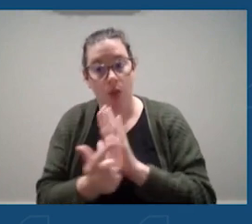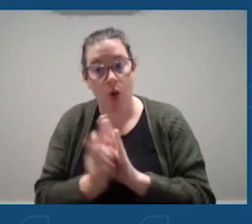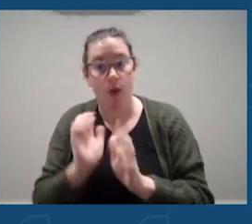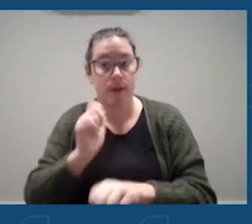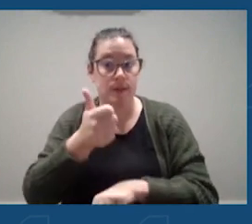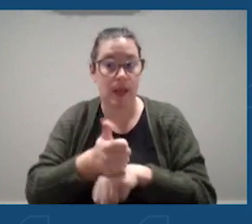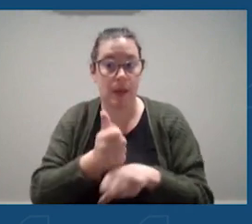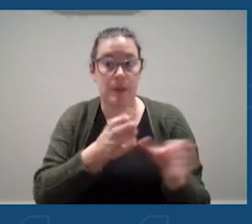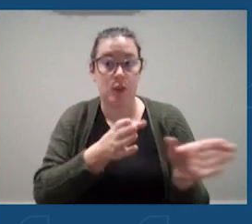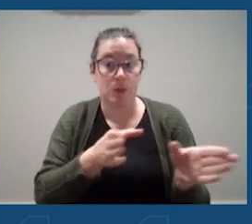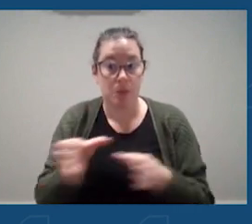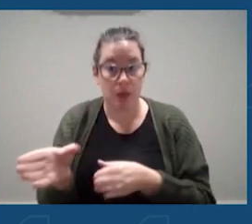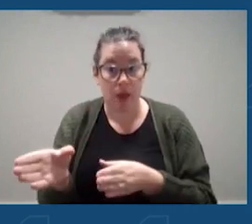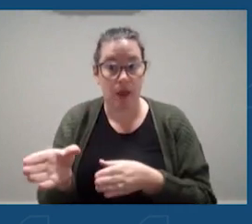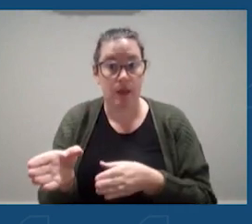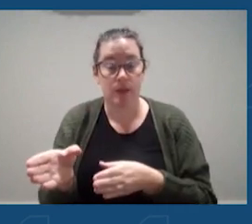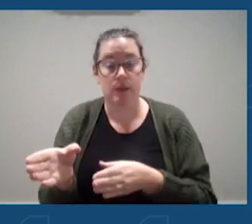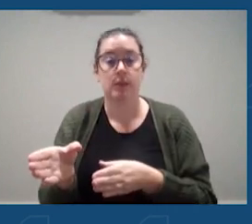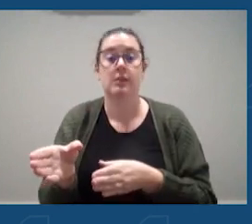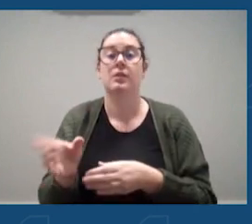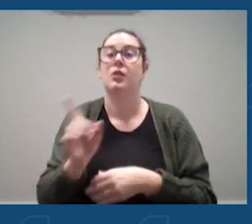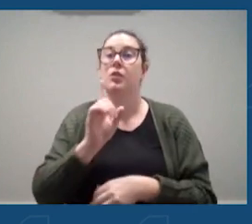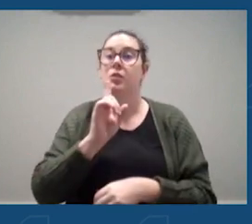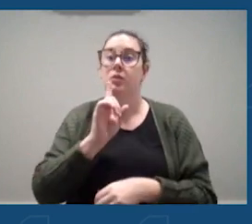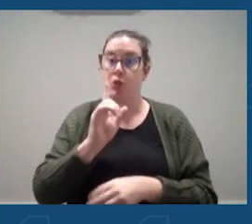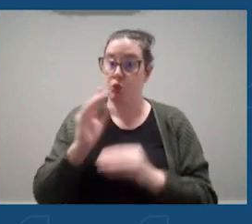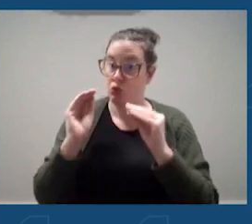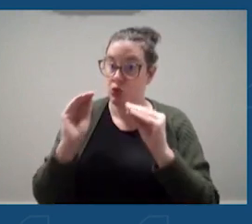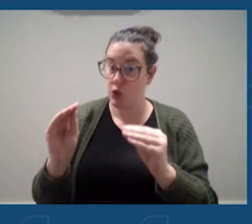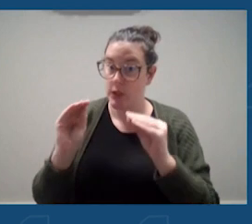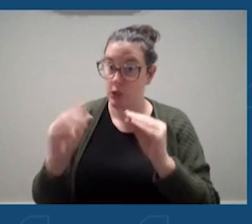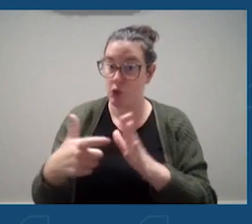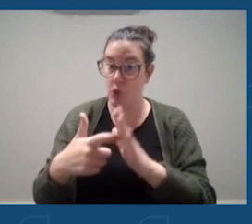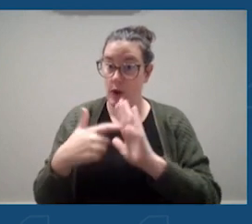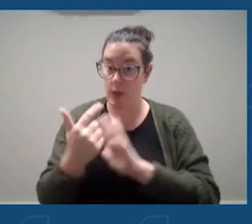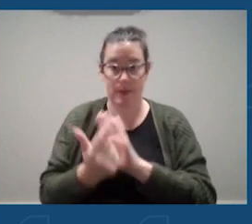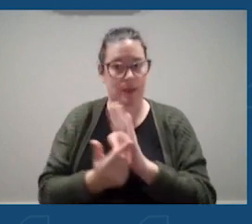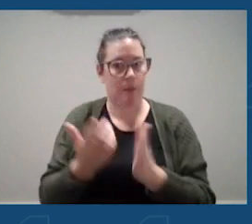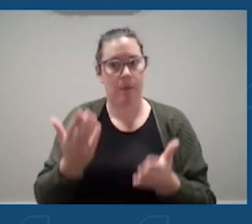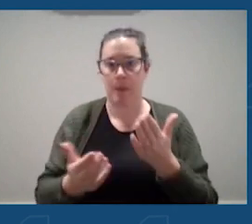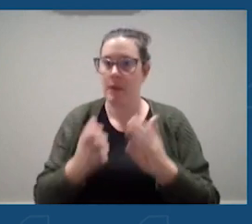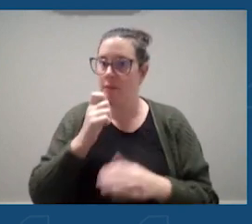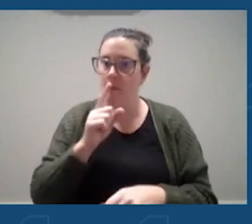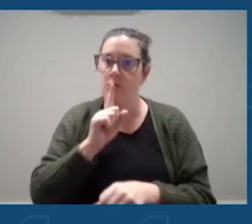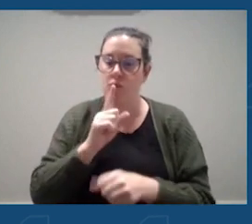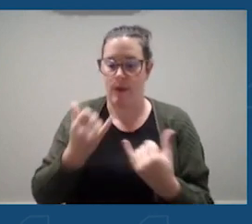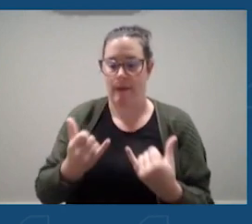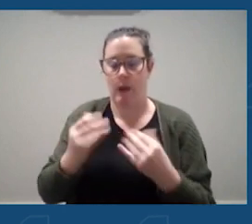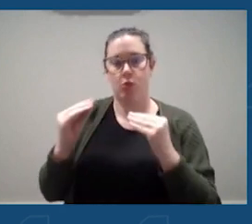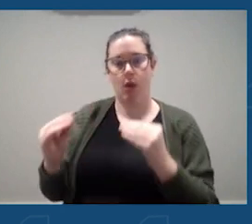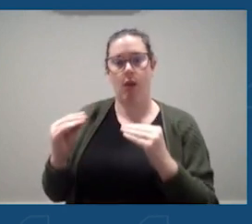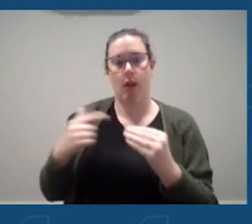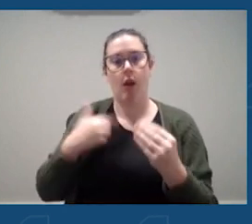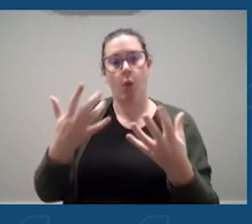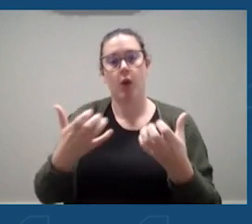plans to deliver these required lessons that may not be taught. And I want to thank Senator Anna Kaplan